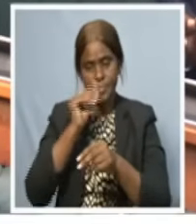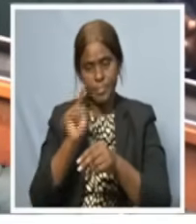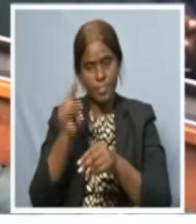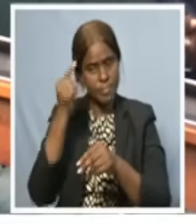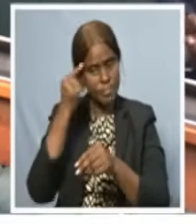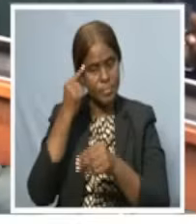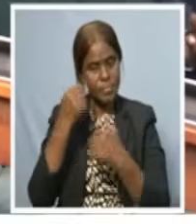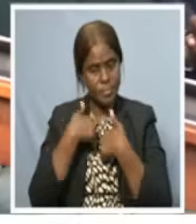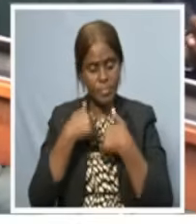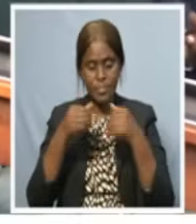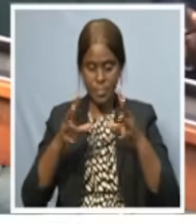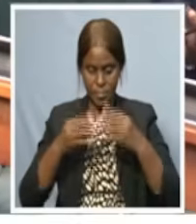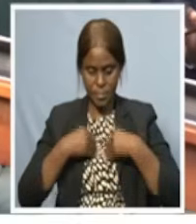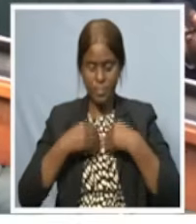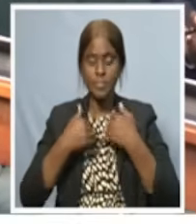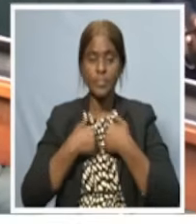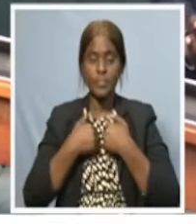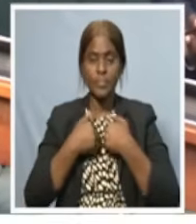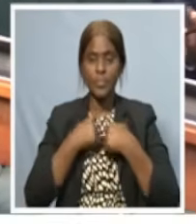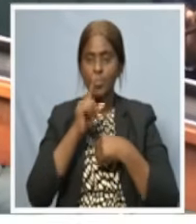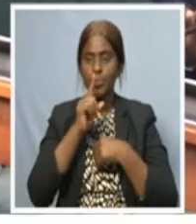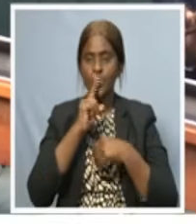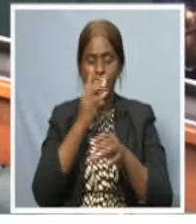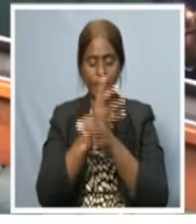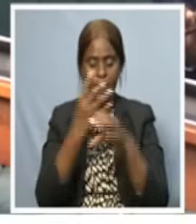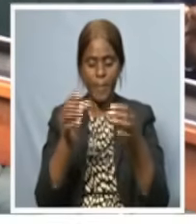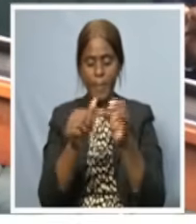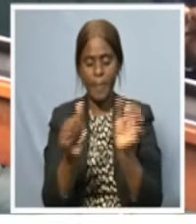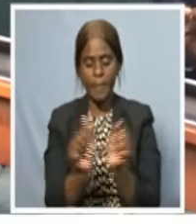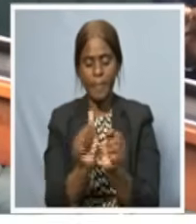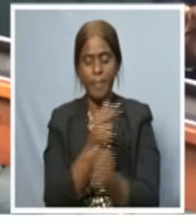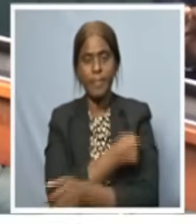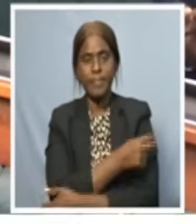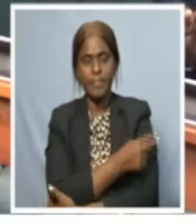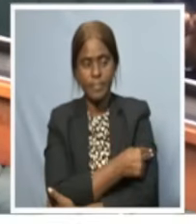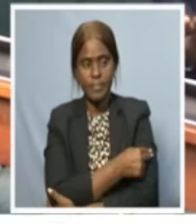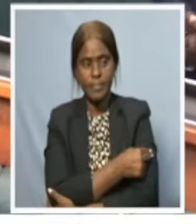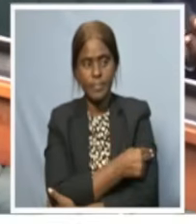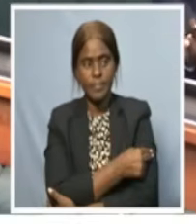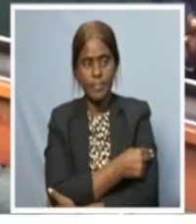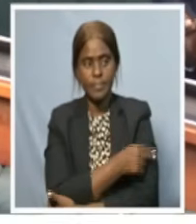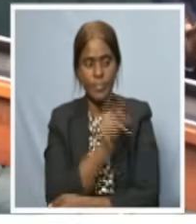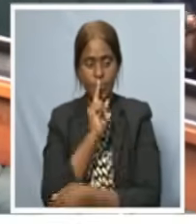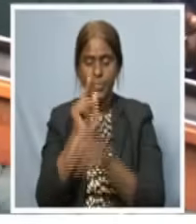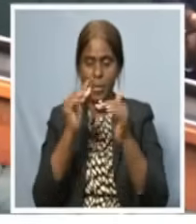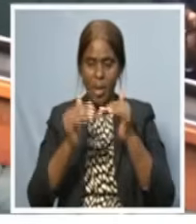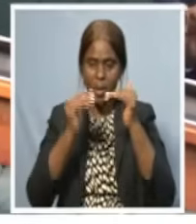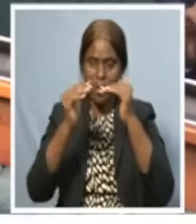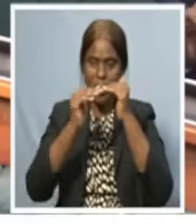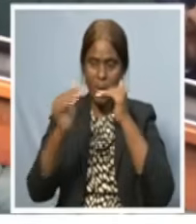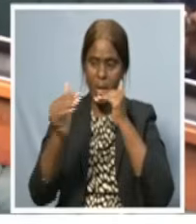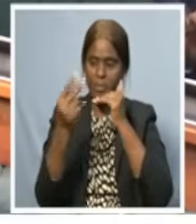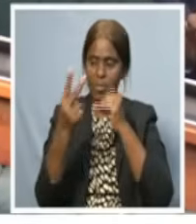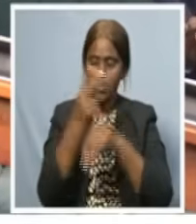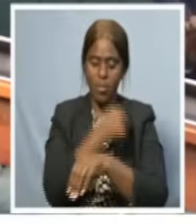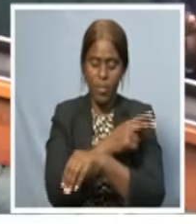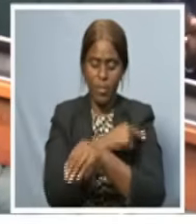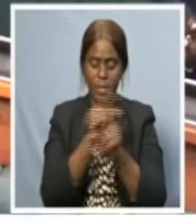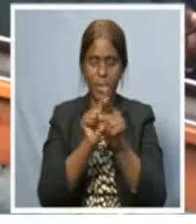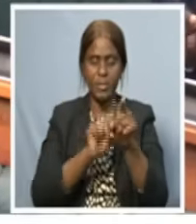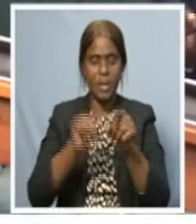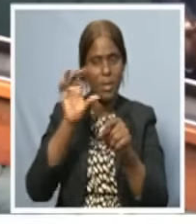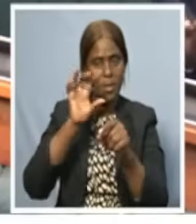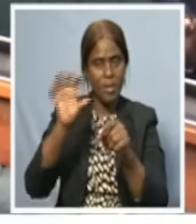the government acknowledges that Chinsali General Hospital, which is a level 2 hospital and